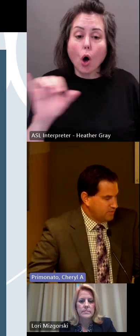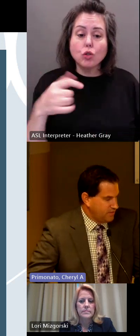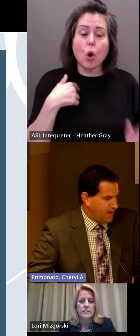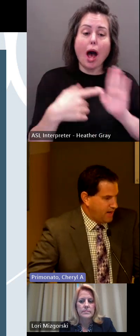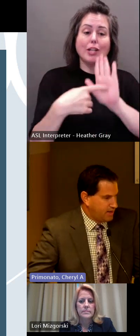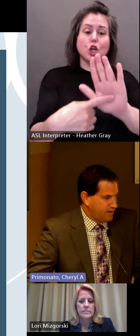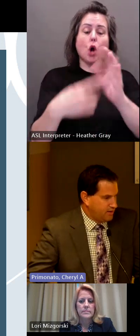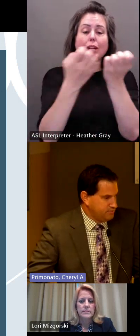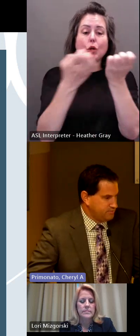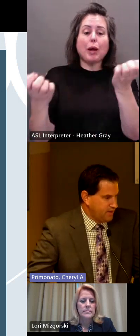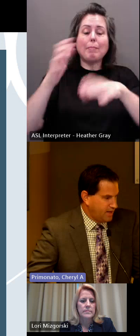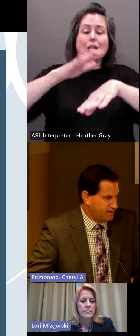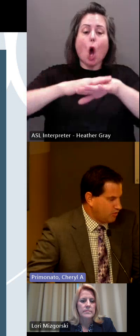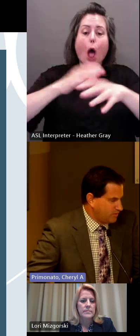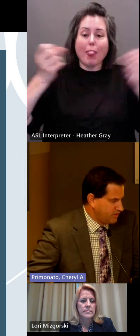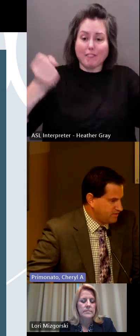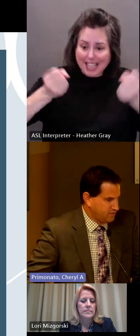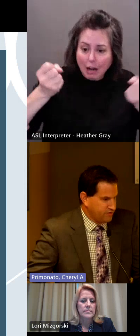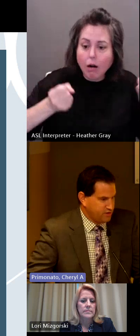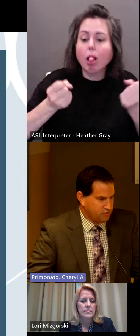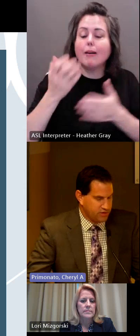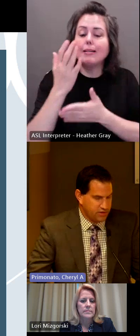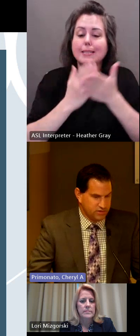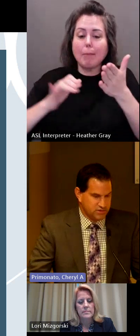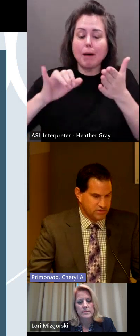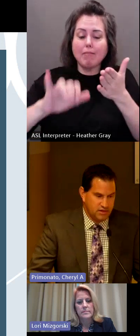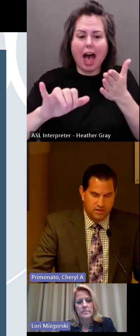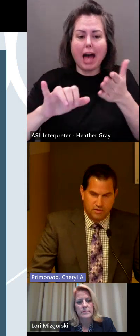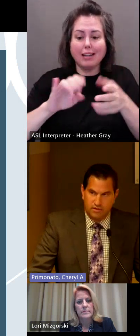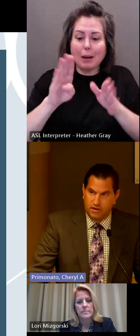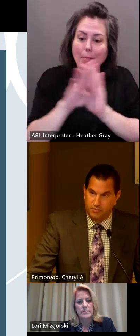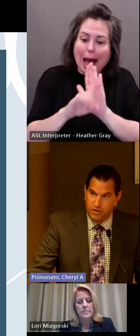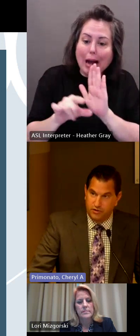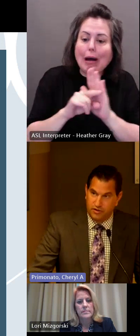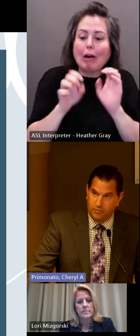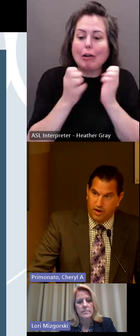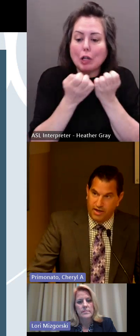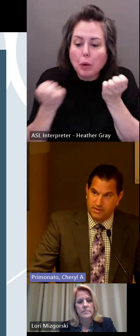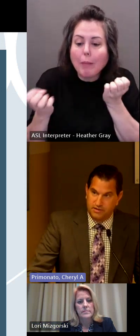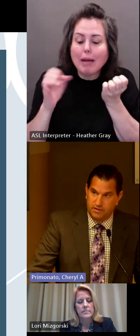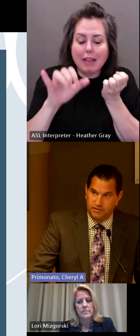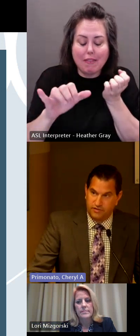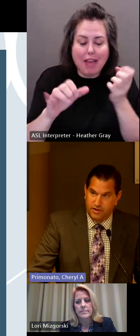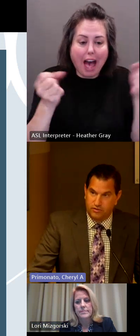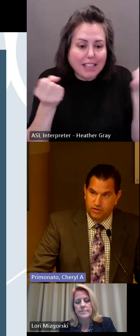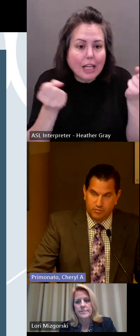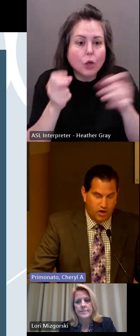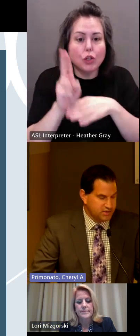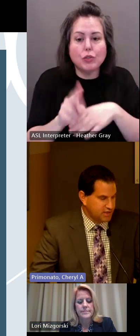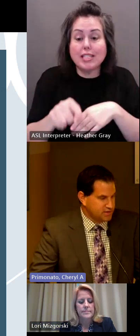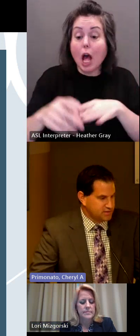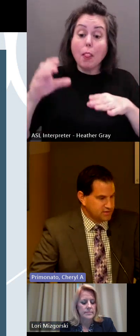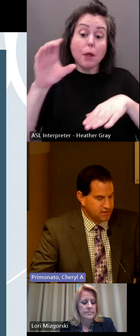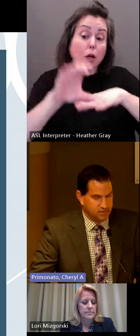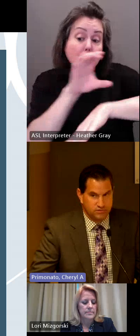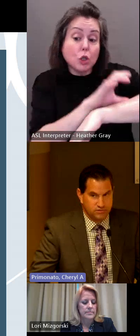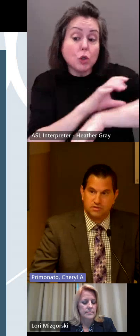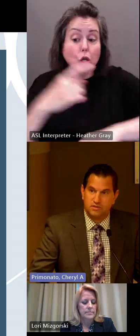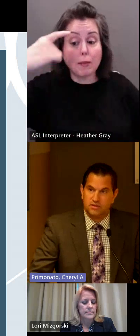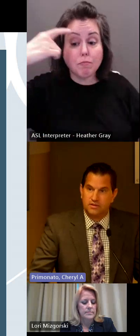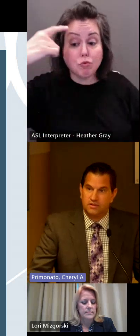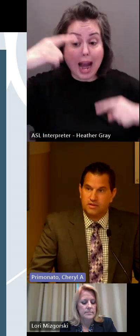back end equipment that the vehicle uses, the computer and the brains in the vehicle that